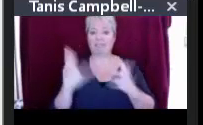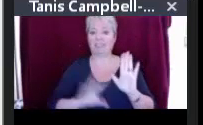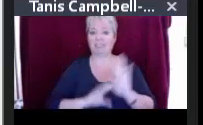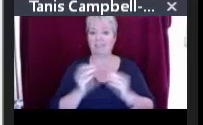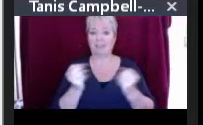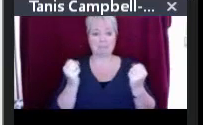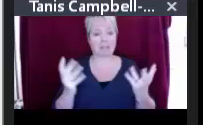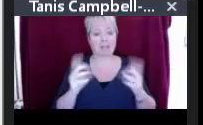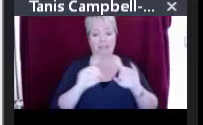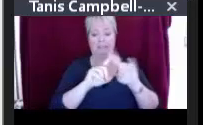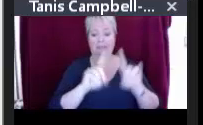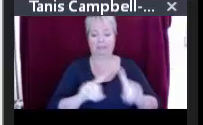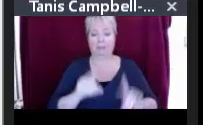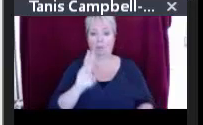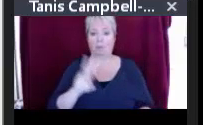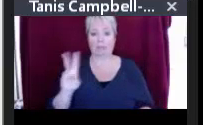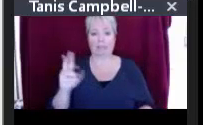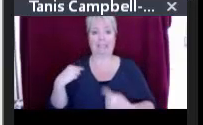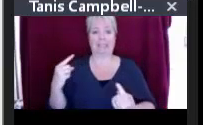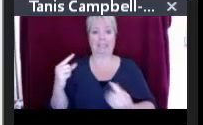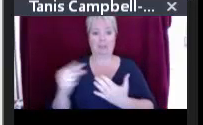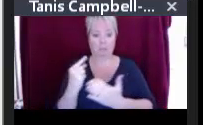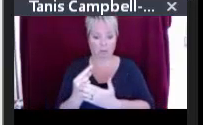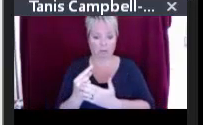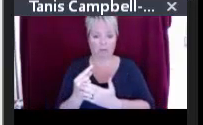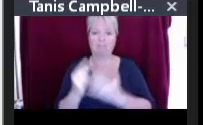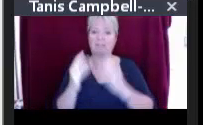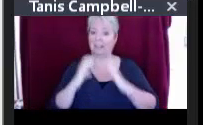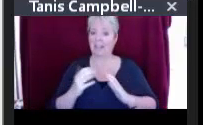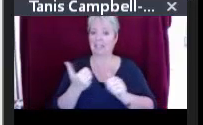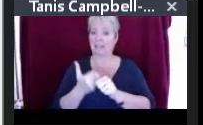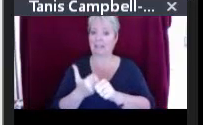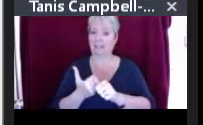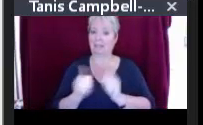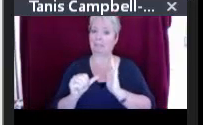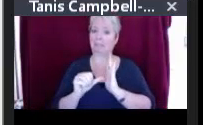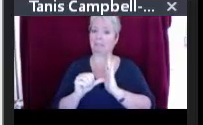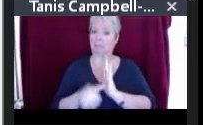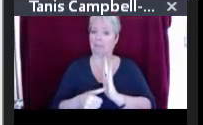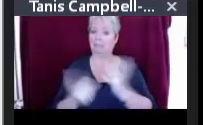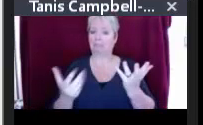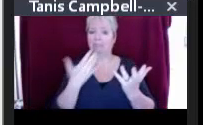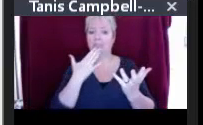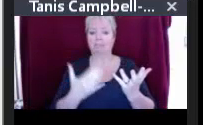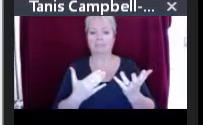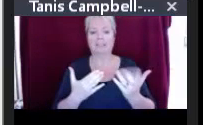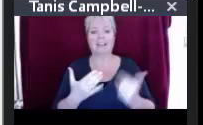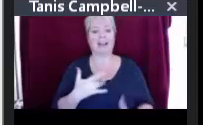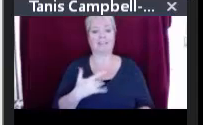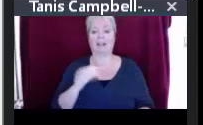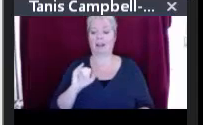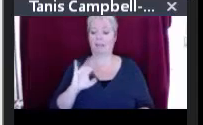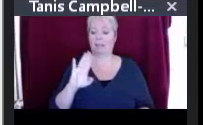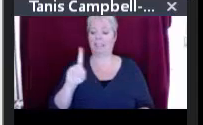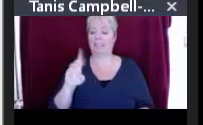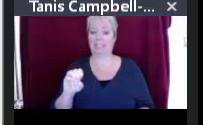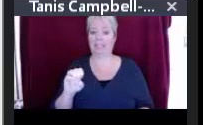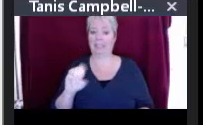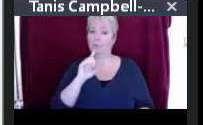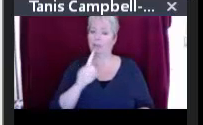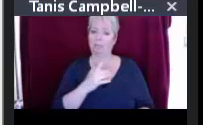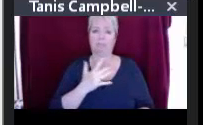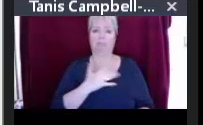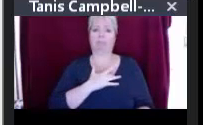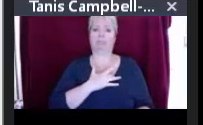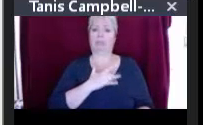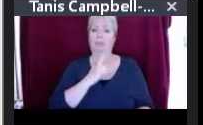my graduation, and even my clients are impressed with my work. If it weren't for the IBDE course, I don't know what I would be doing